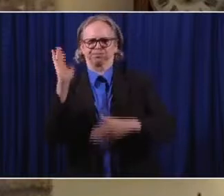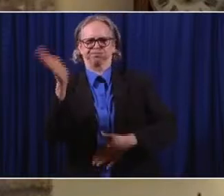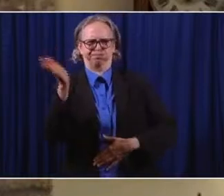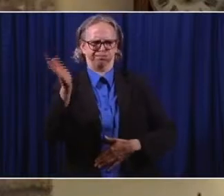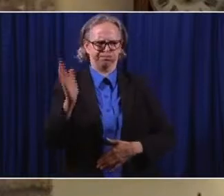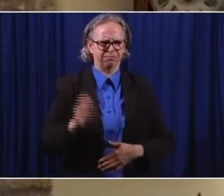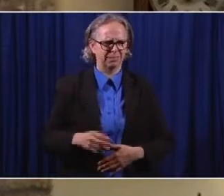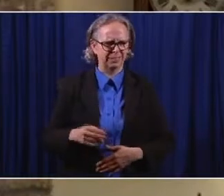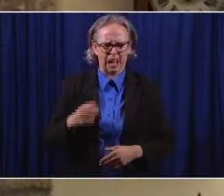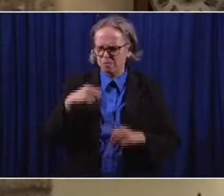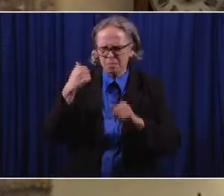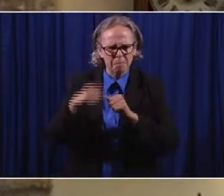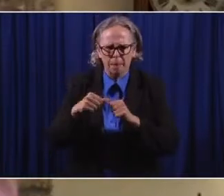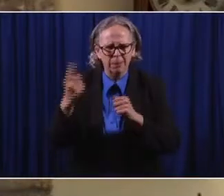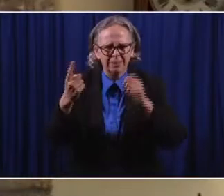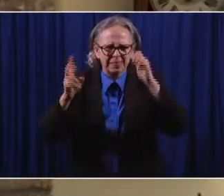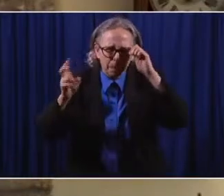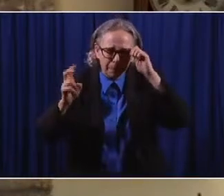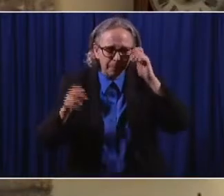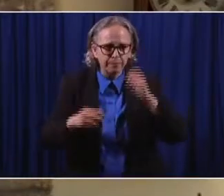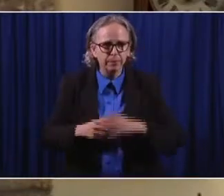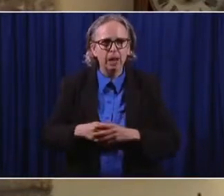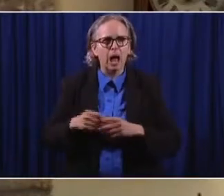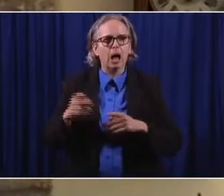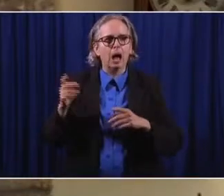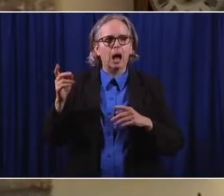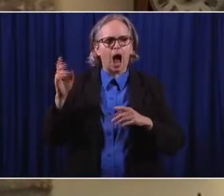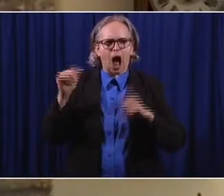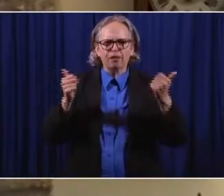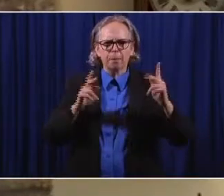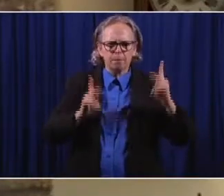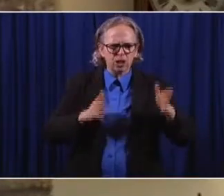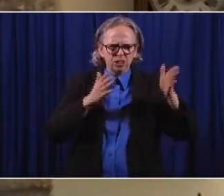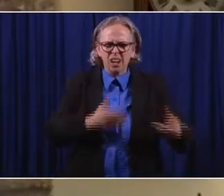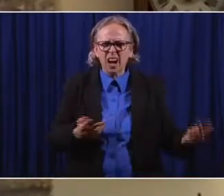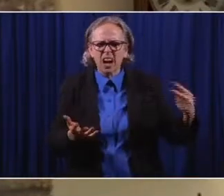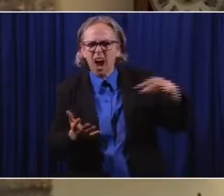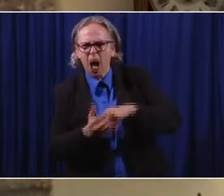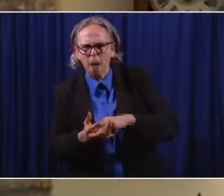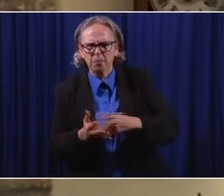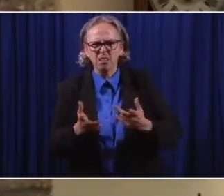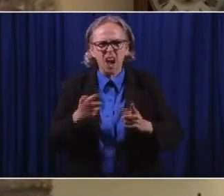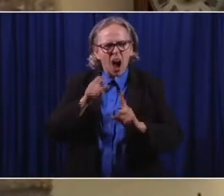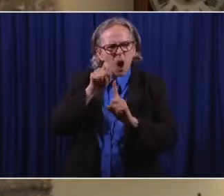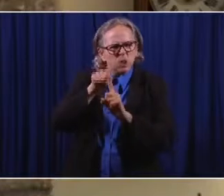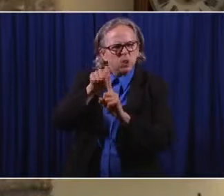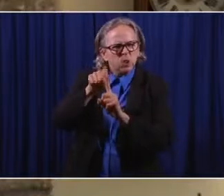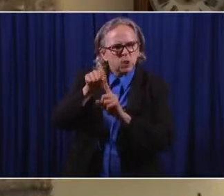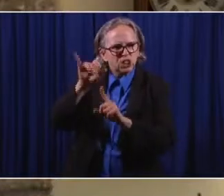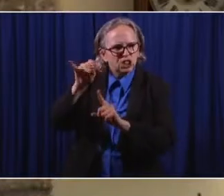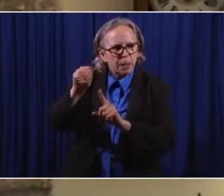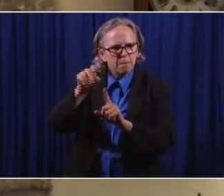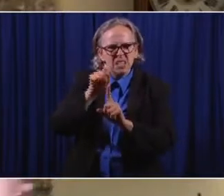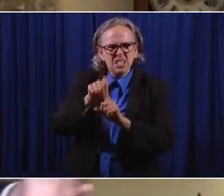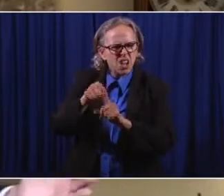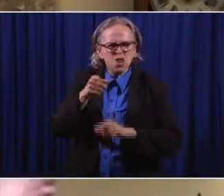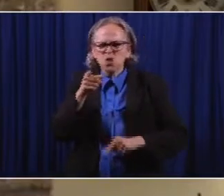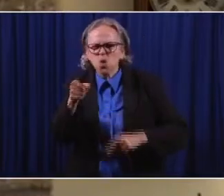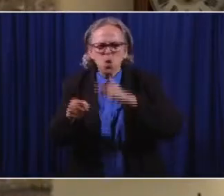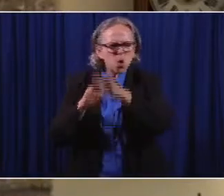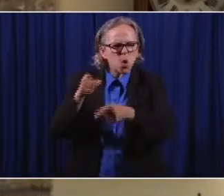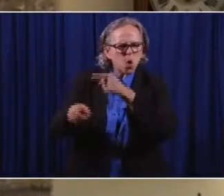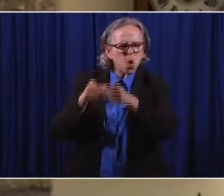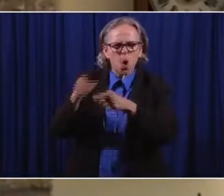what it was, but somebody else got up and they were giving him a hard time. And Jim looked at this person, then kind of looked